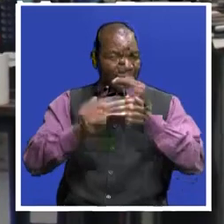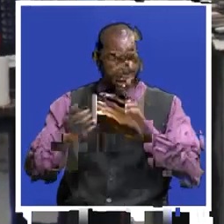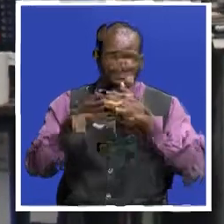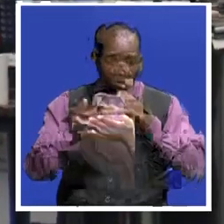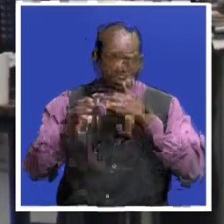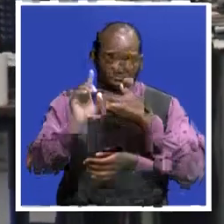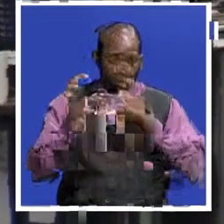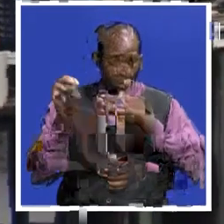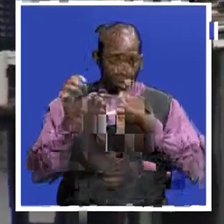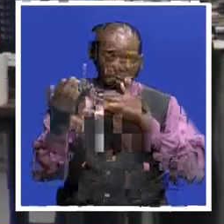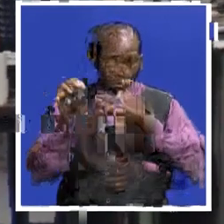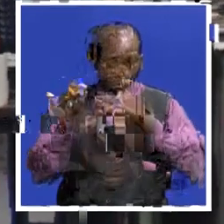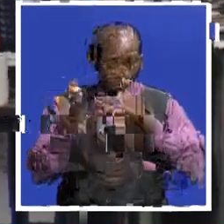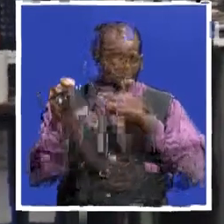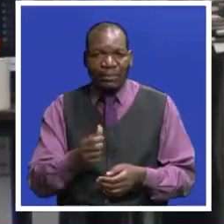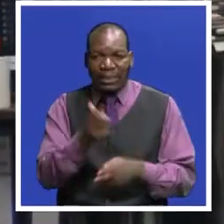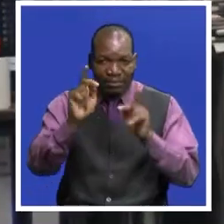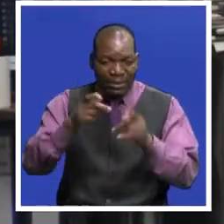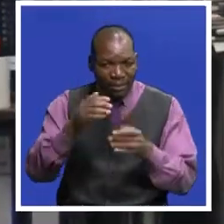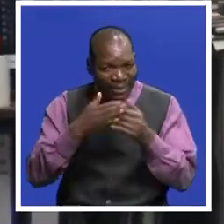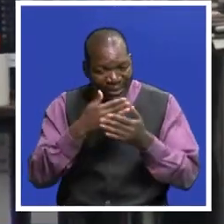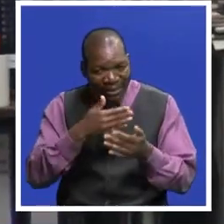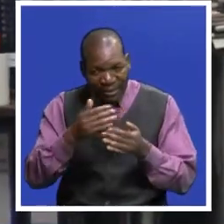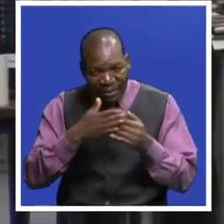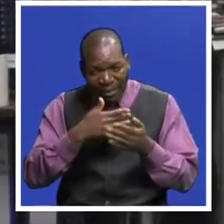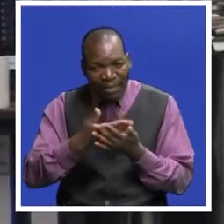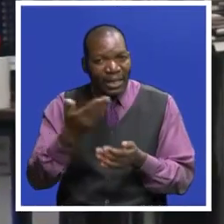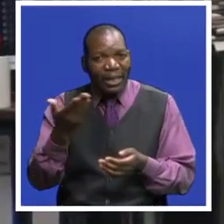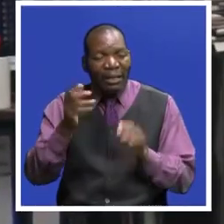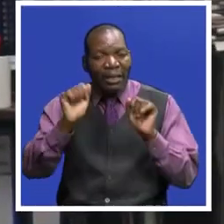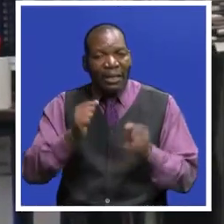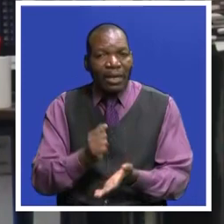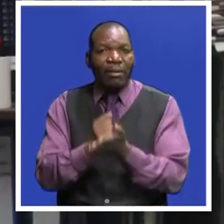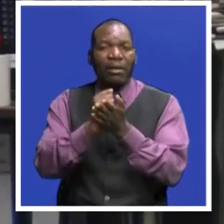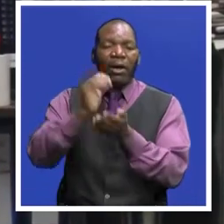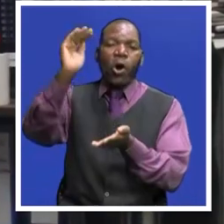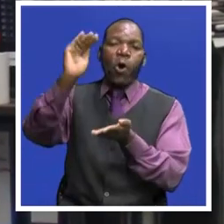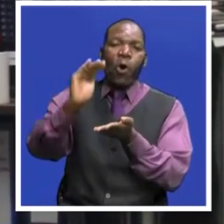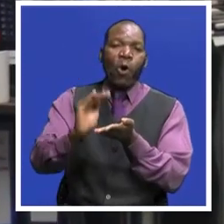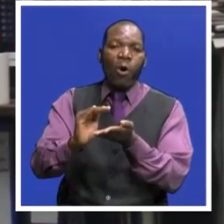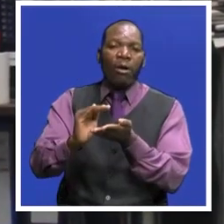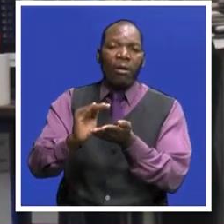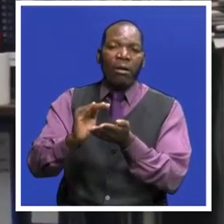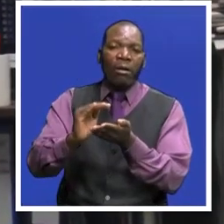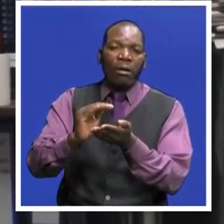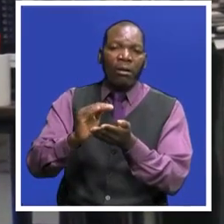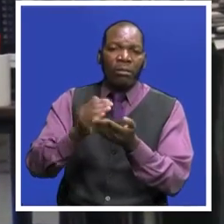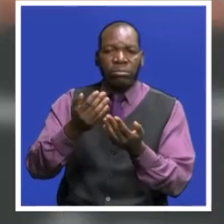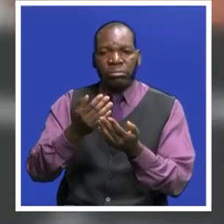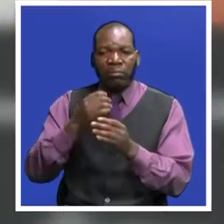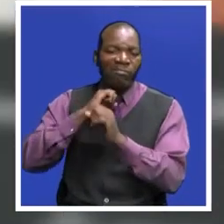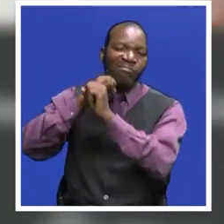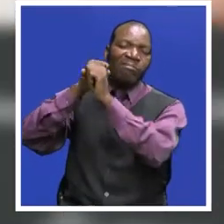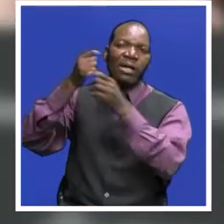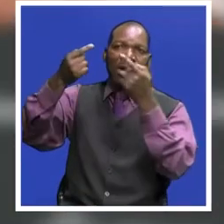to any Jim and Jack. And probably it might help in reducing the cases of poisoning that are